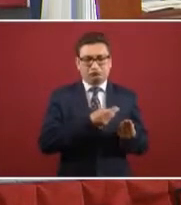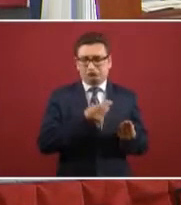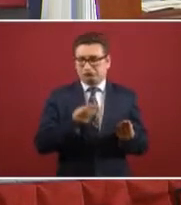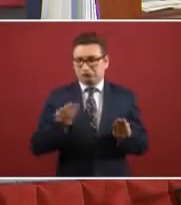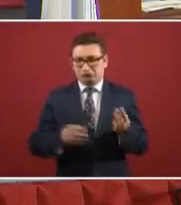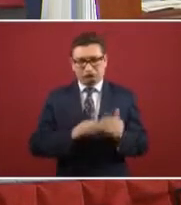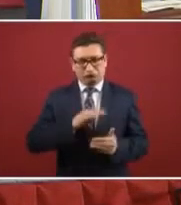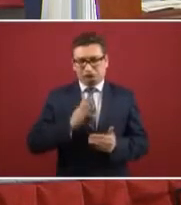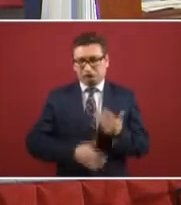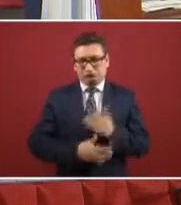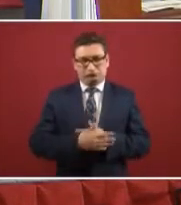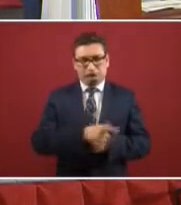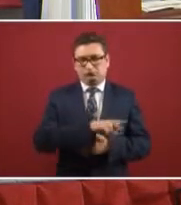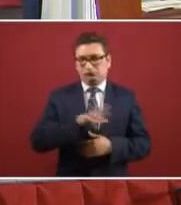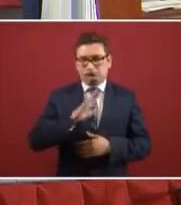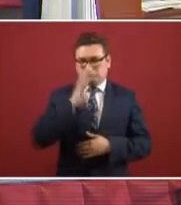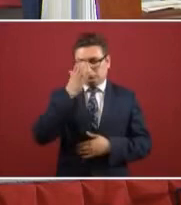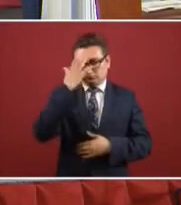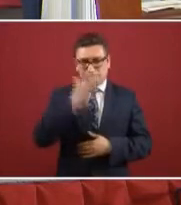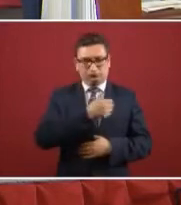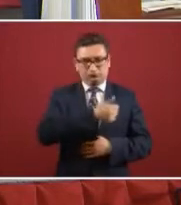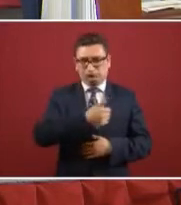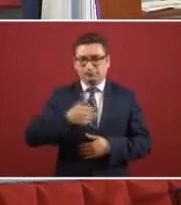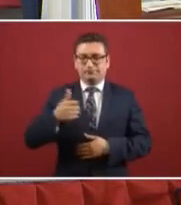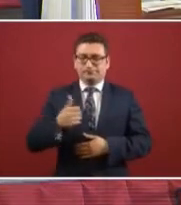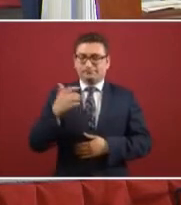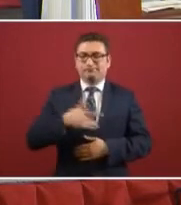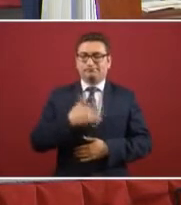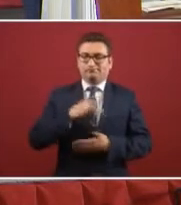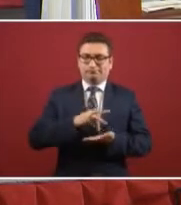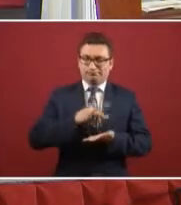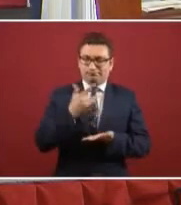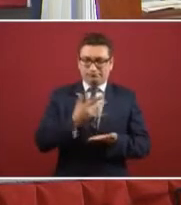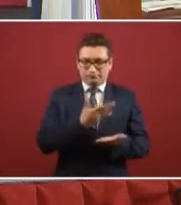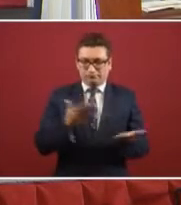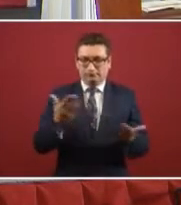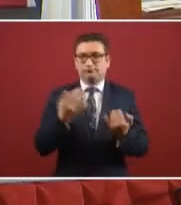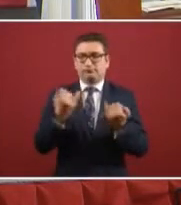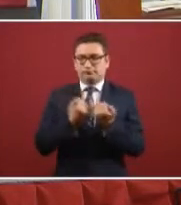And with this, we conclude the recognition of these